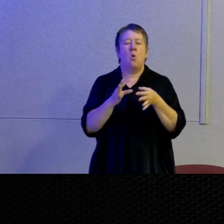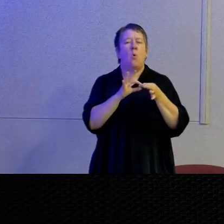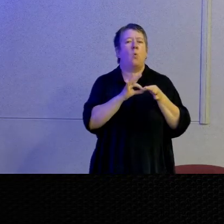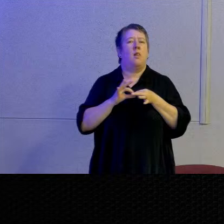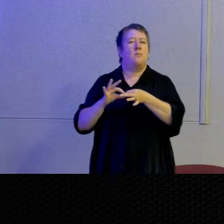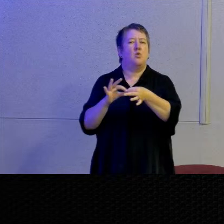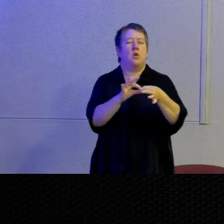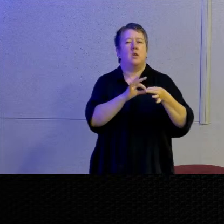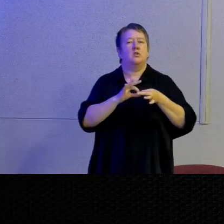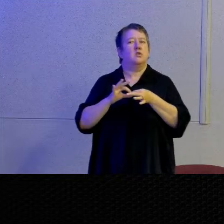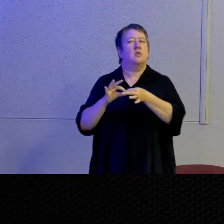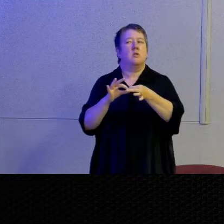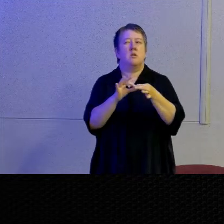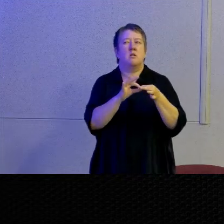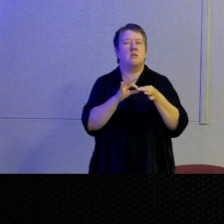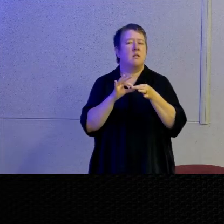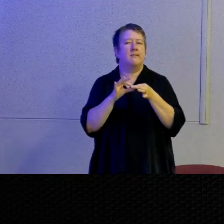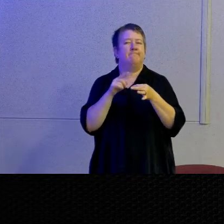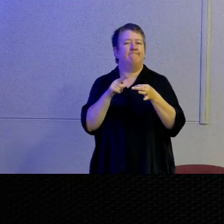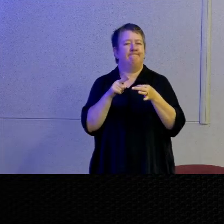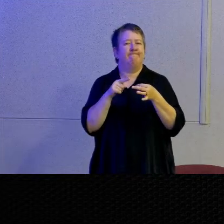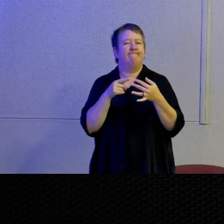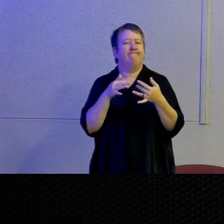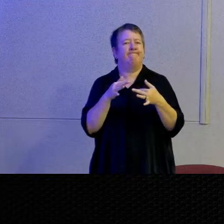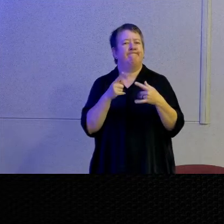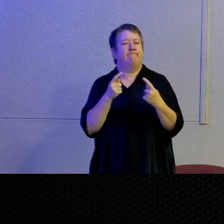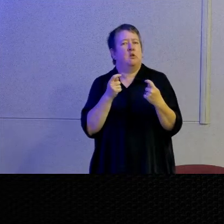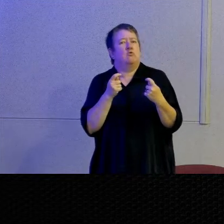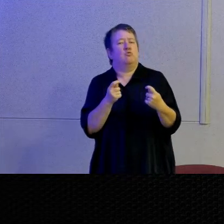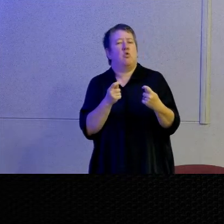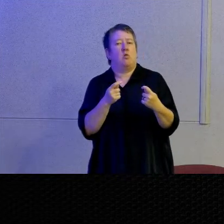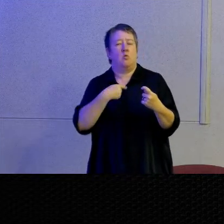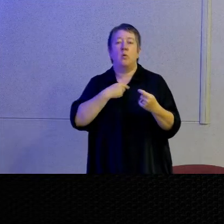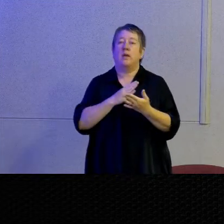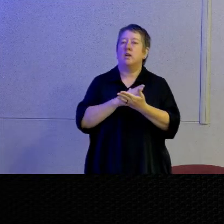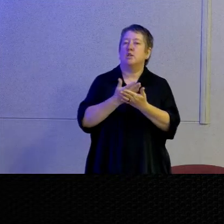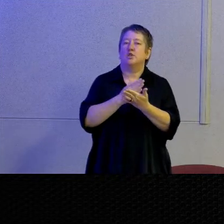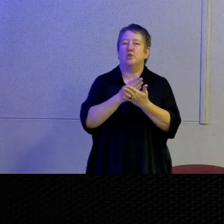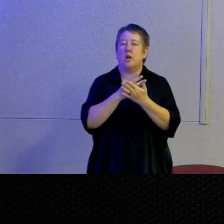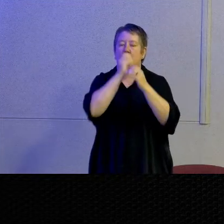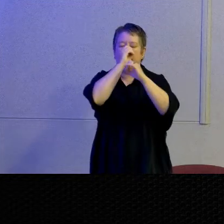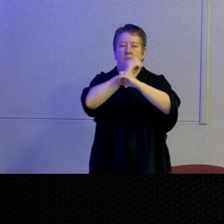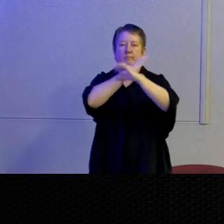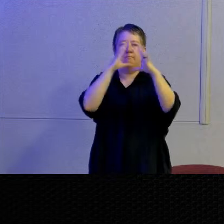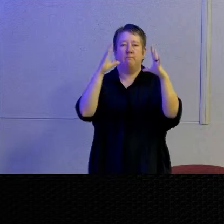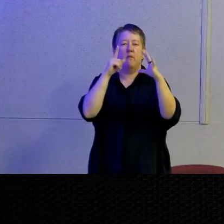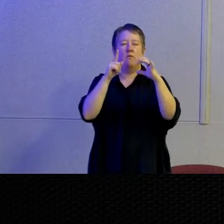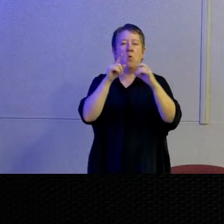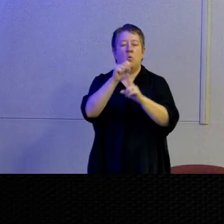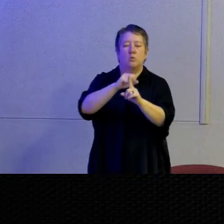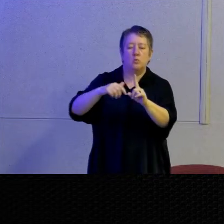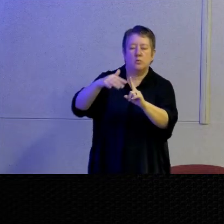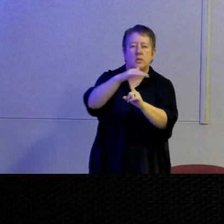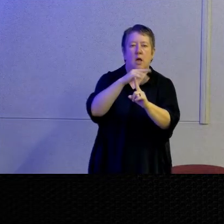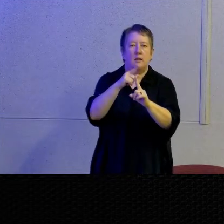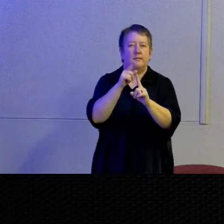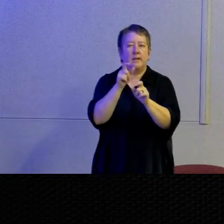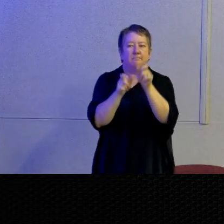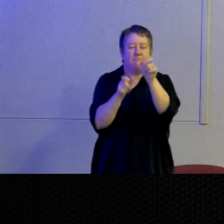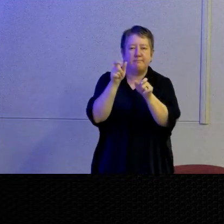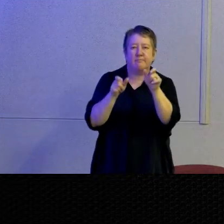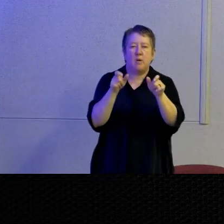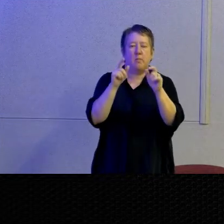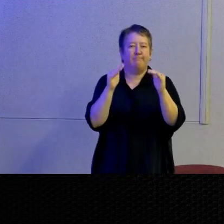to the, we have a shared vision here for advancing society for humanity. There is